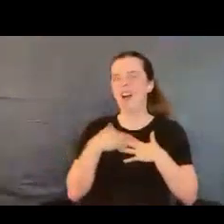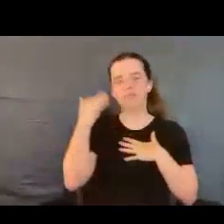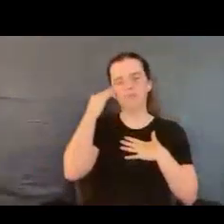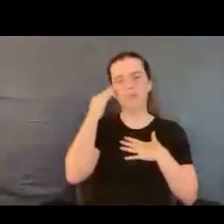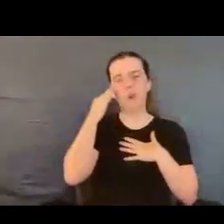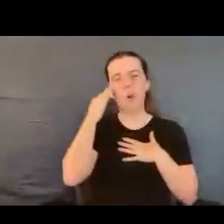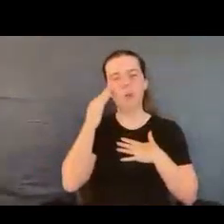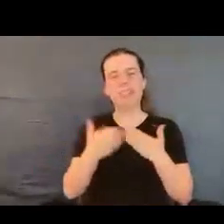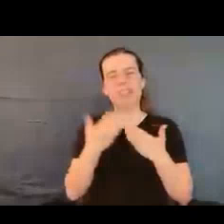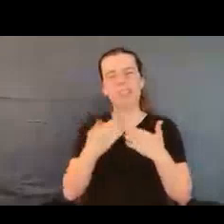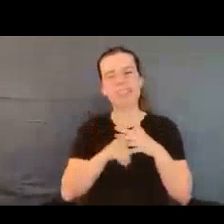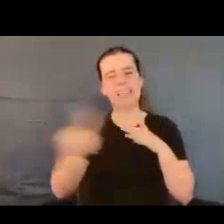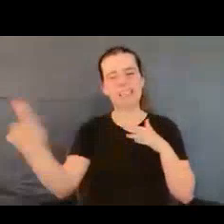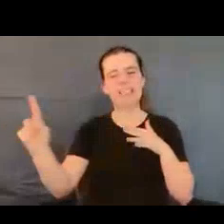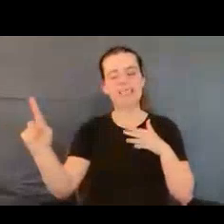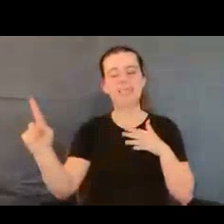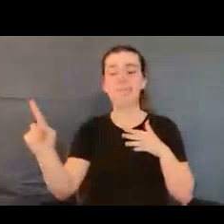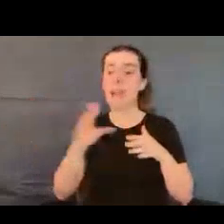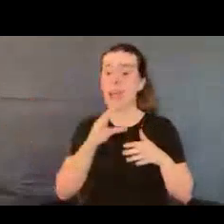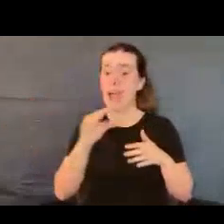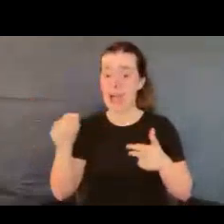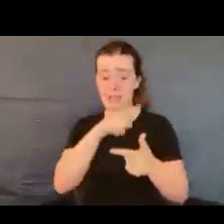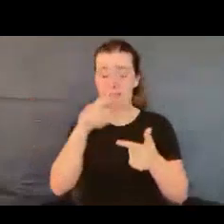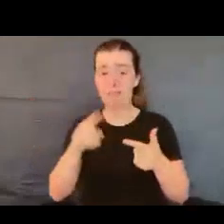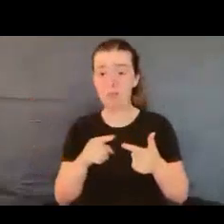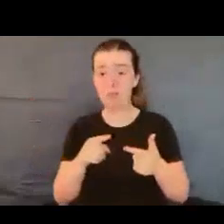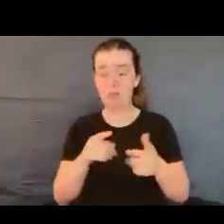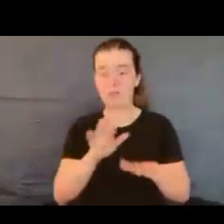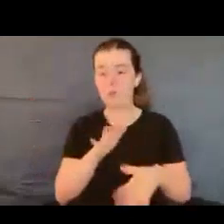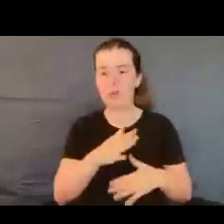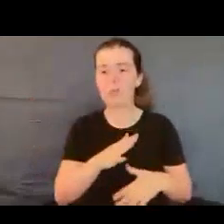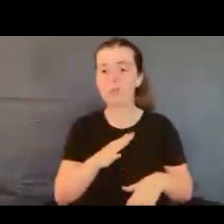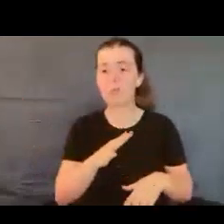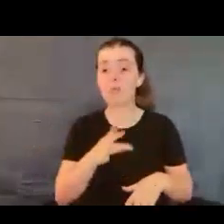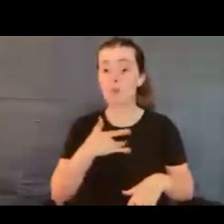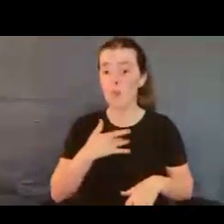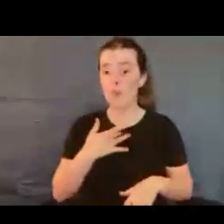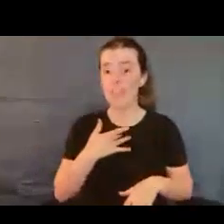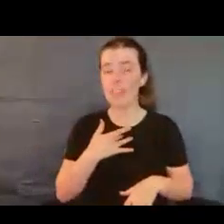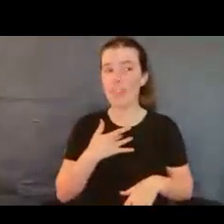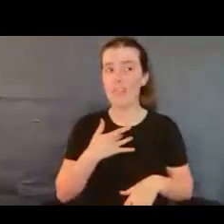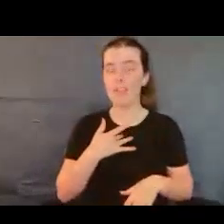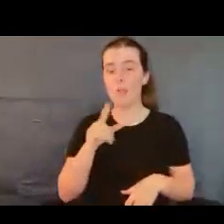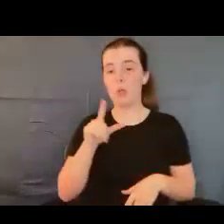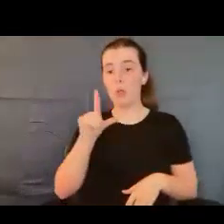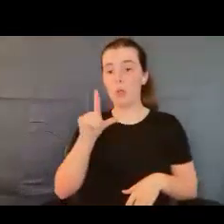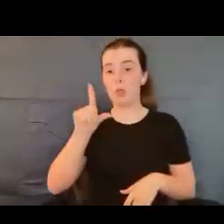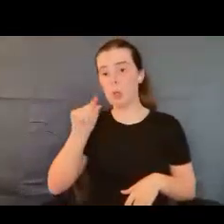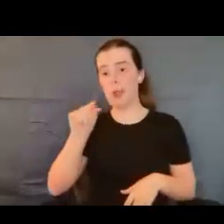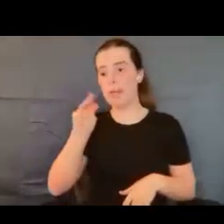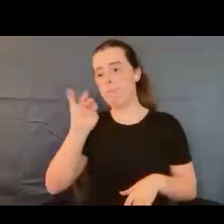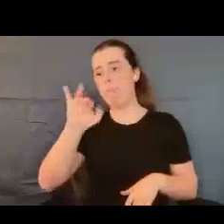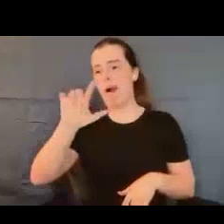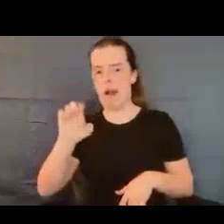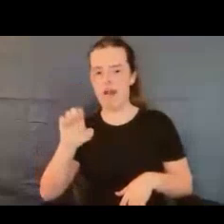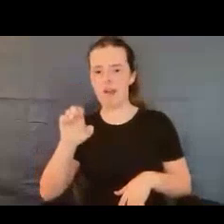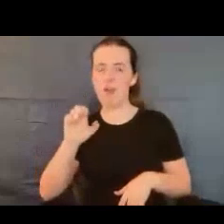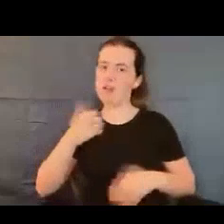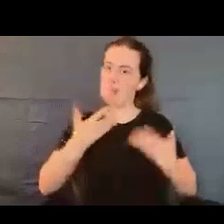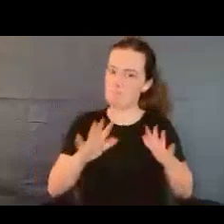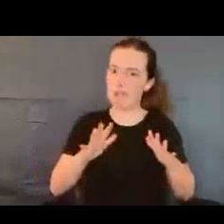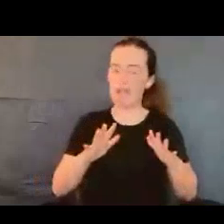exit. And then people feel it because at that point you're about 20 miles into the race. You've done this huge climb up Hidden Peak. You've